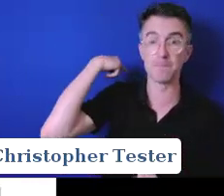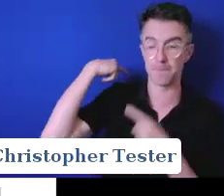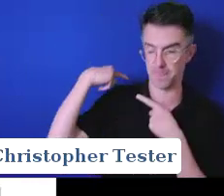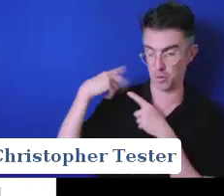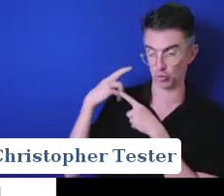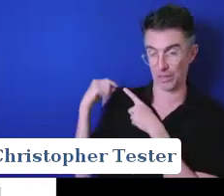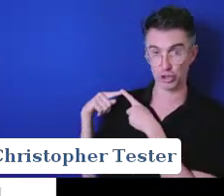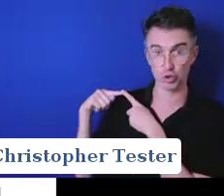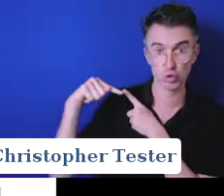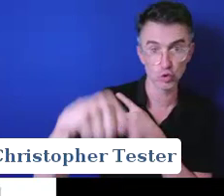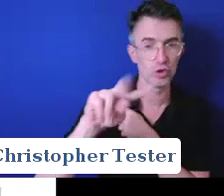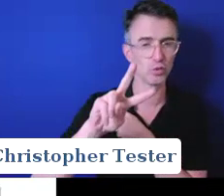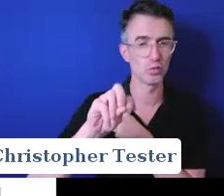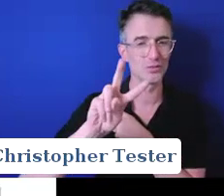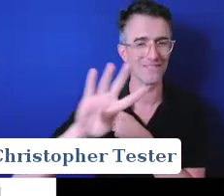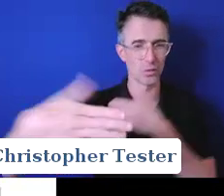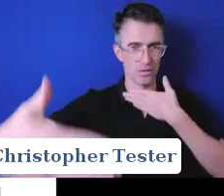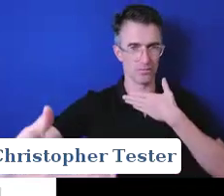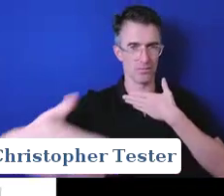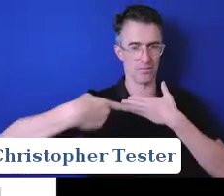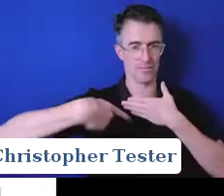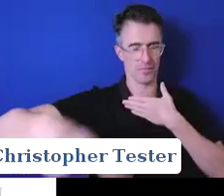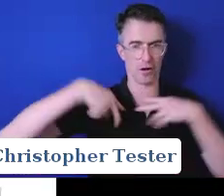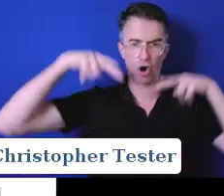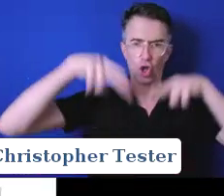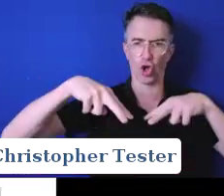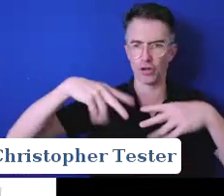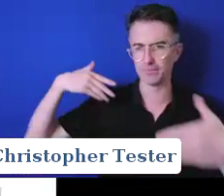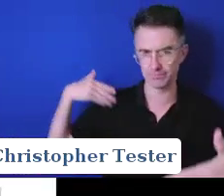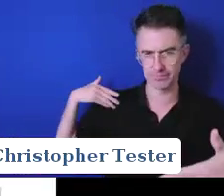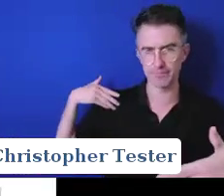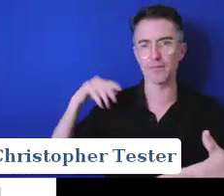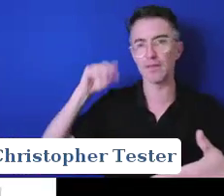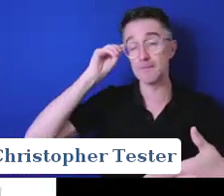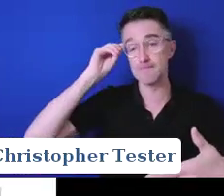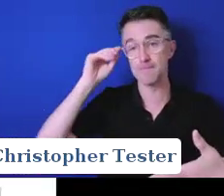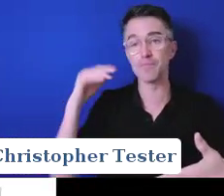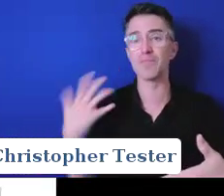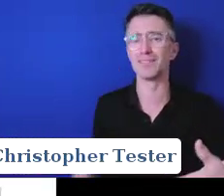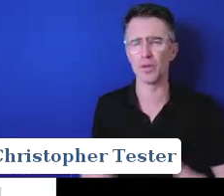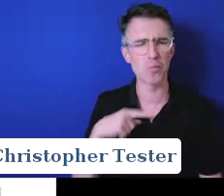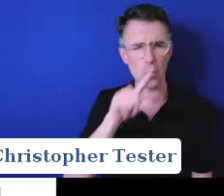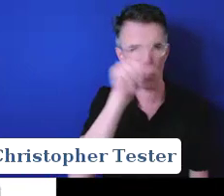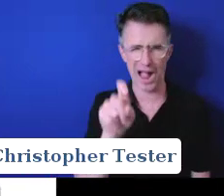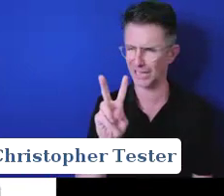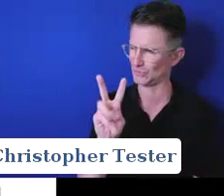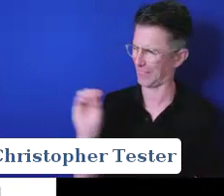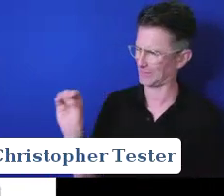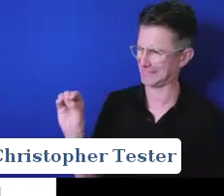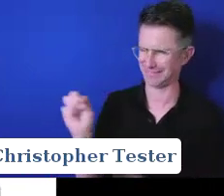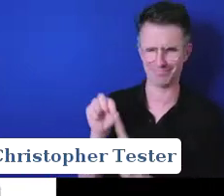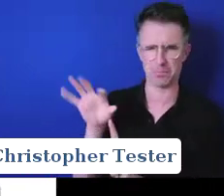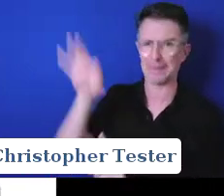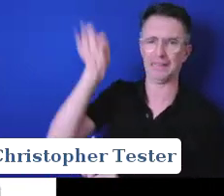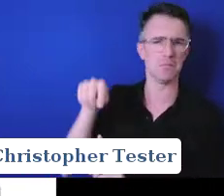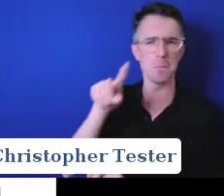So 2000 is the year that the Ministry of Social Affairs, which is the leading ministry from the